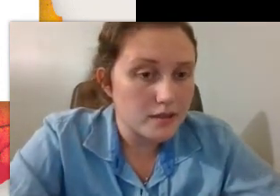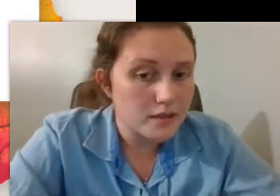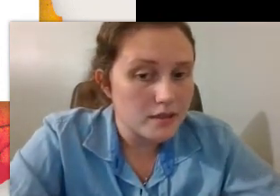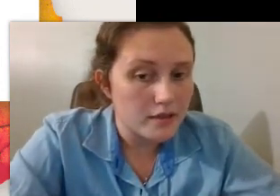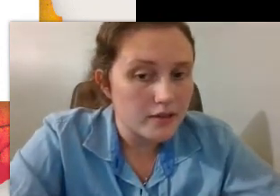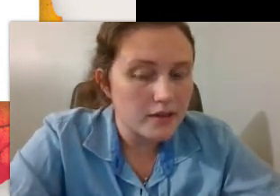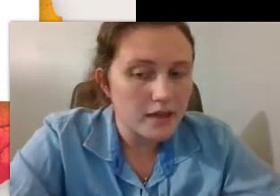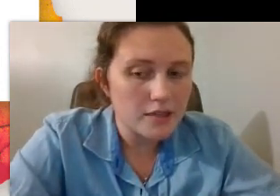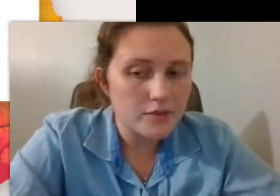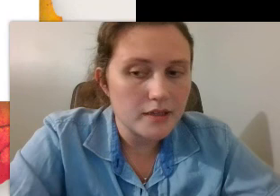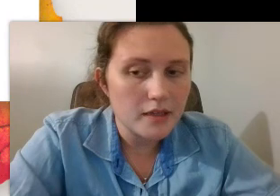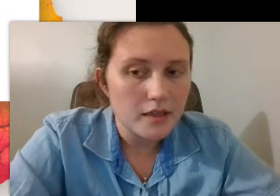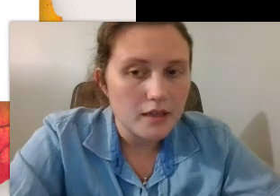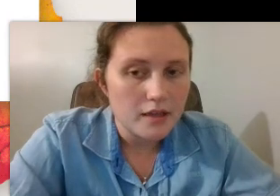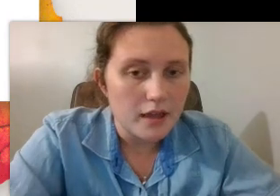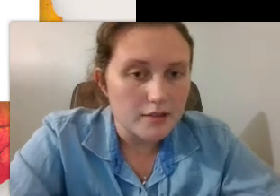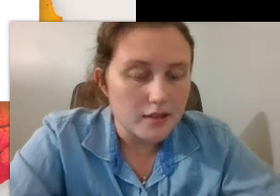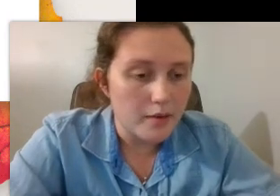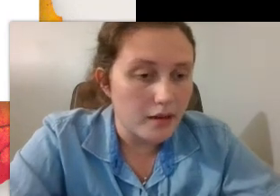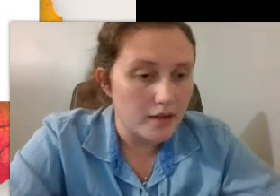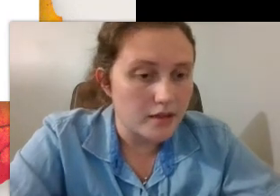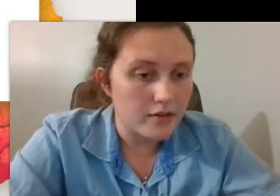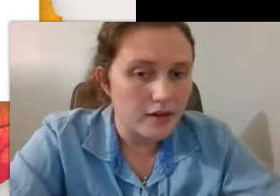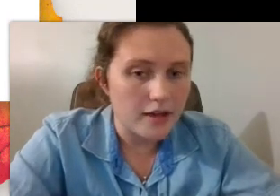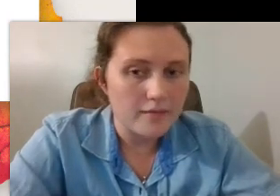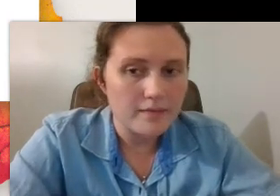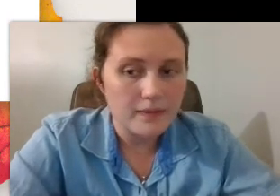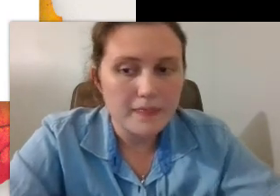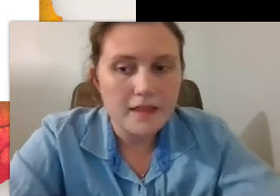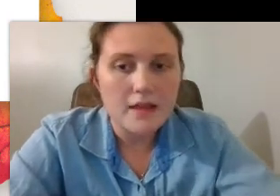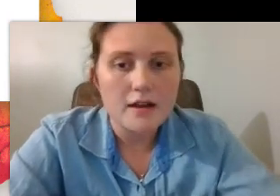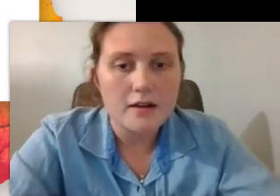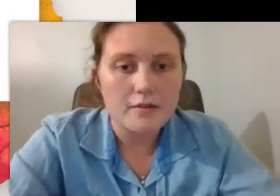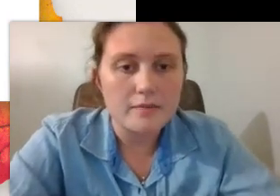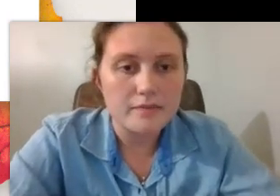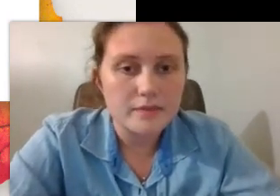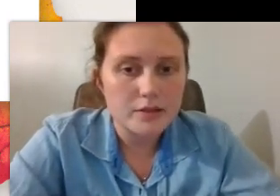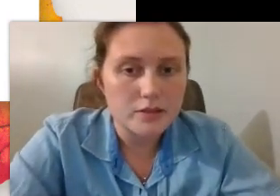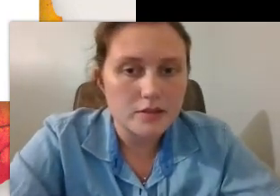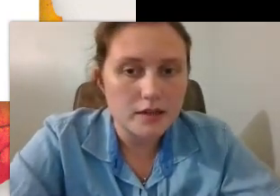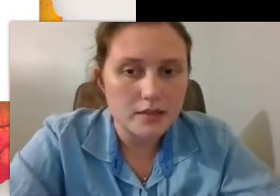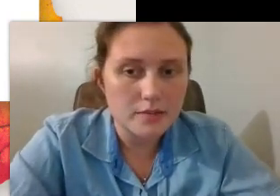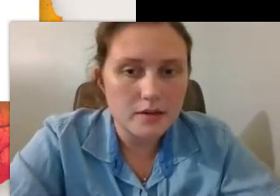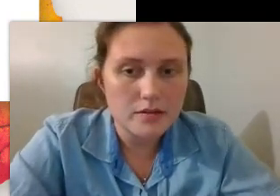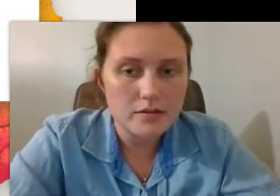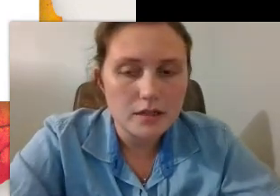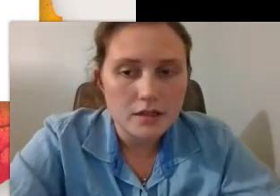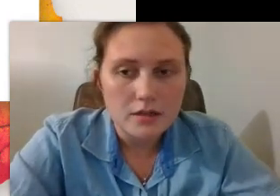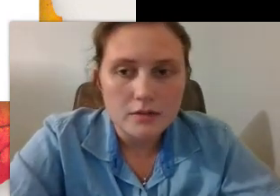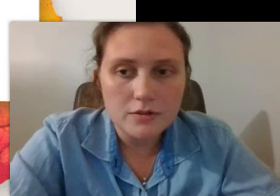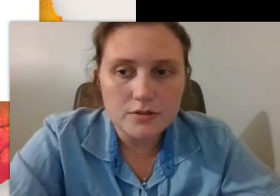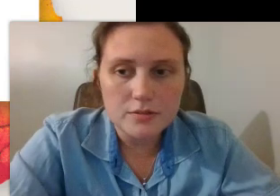our quiz that we did last week, now's the time to get it done, okay? So I'll see you guys